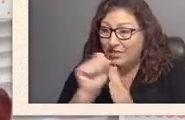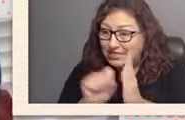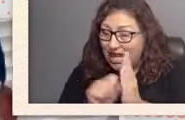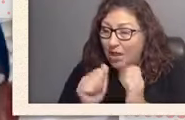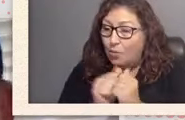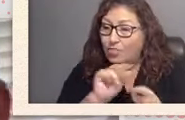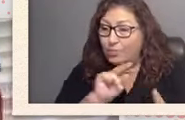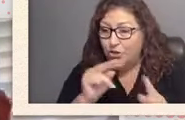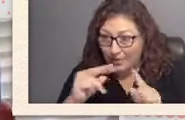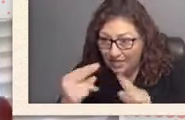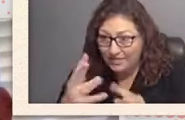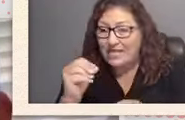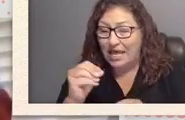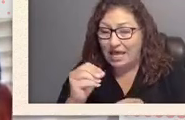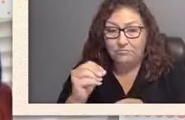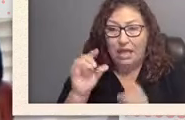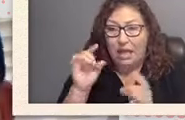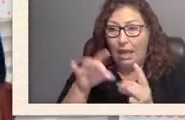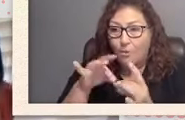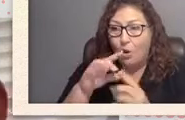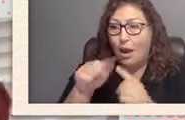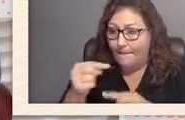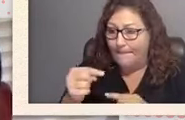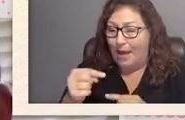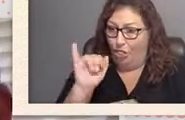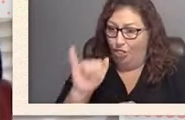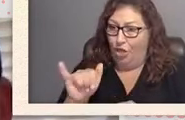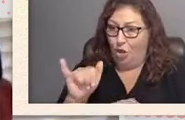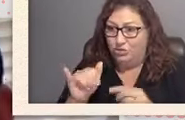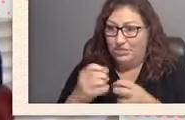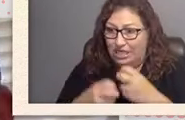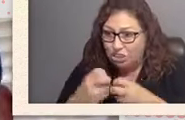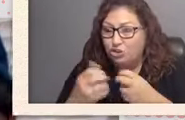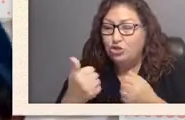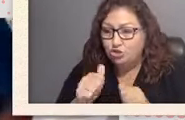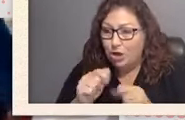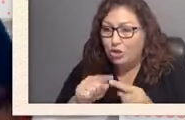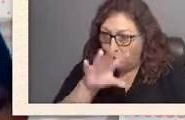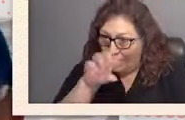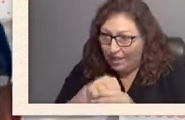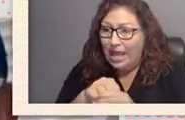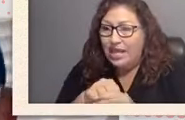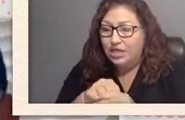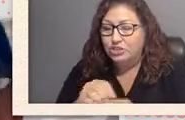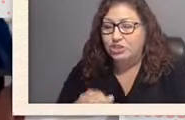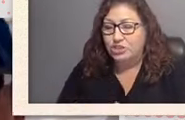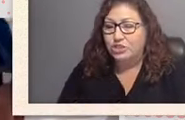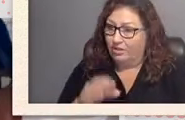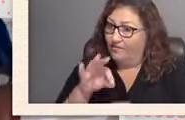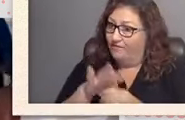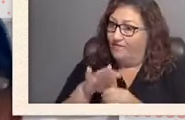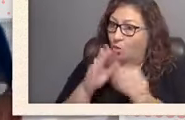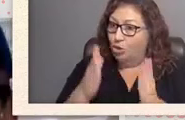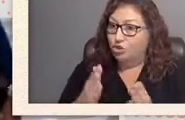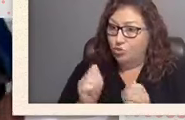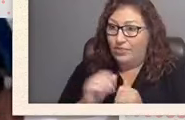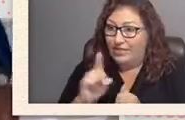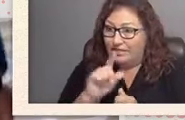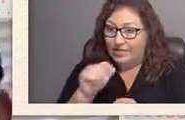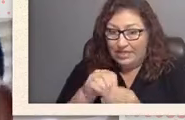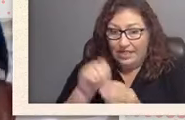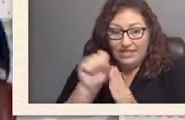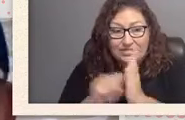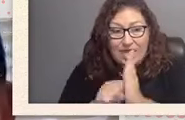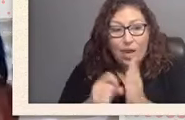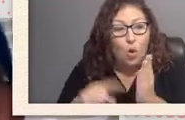and with input about these issues, and try to engage the voters with disabilities in the state on what should